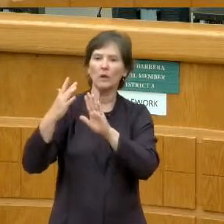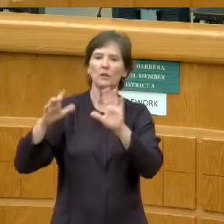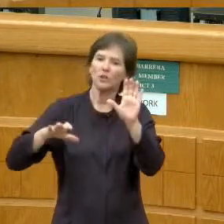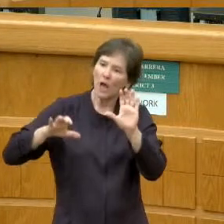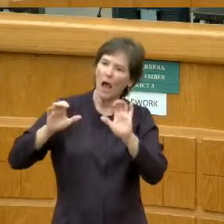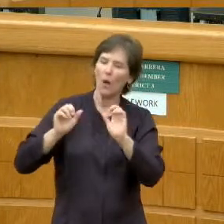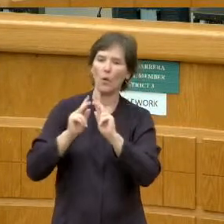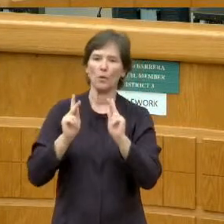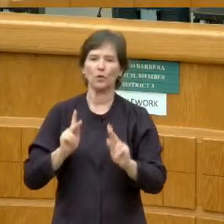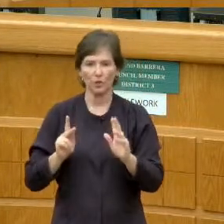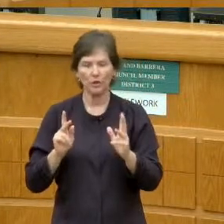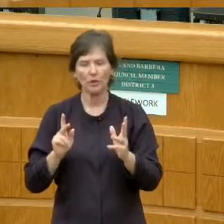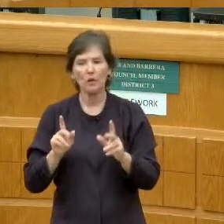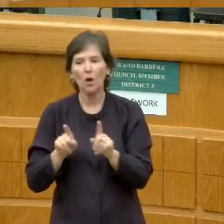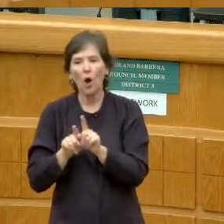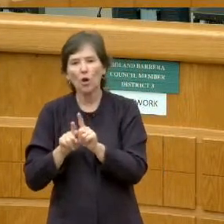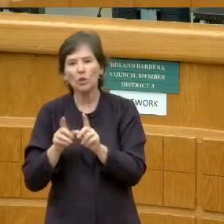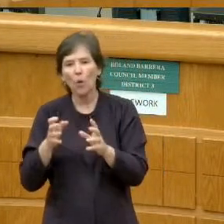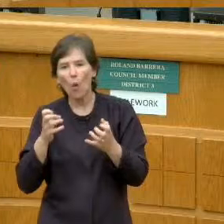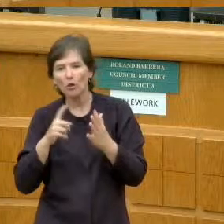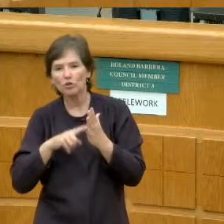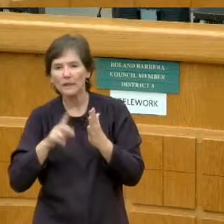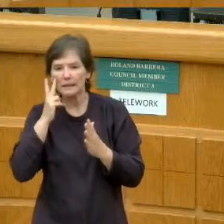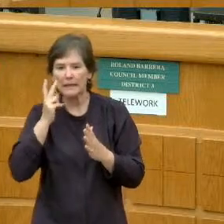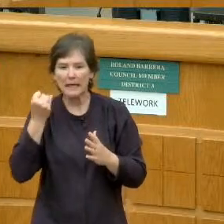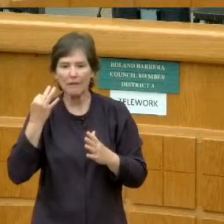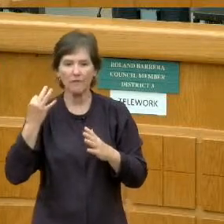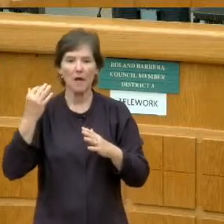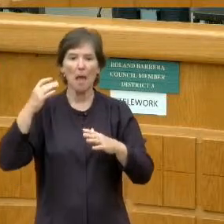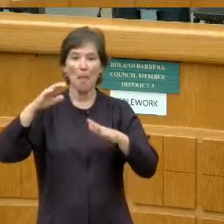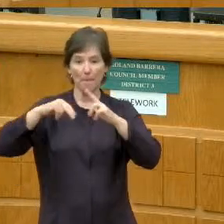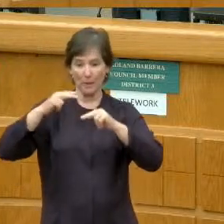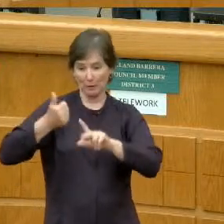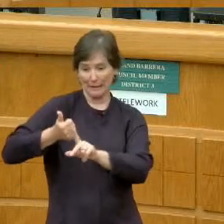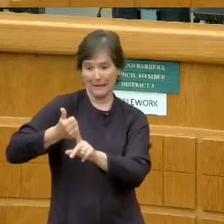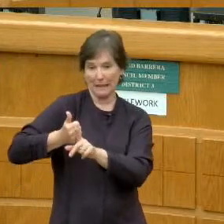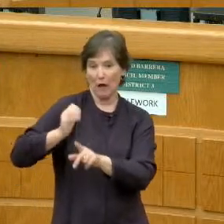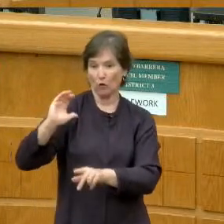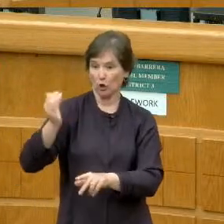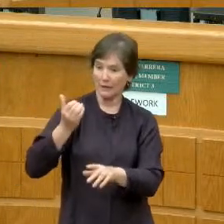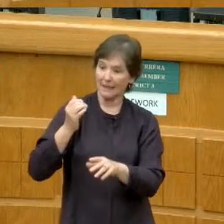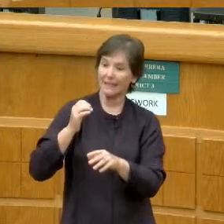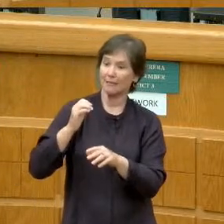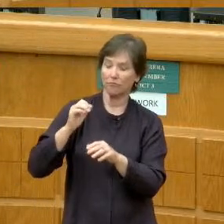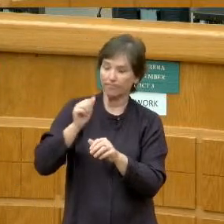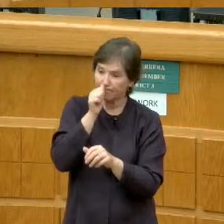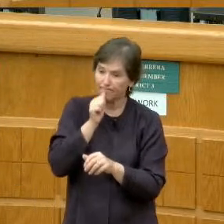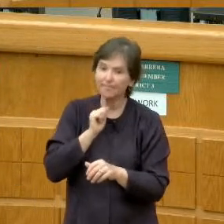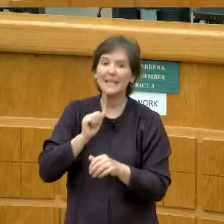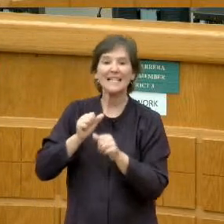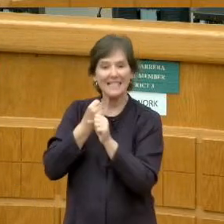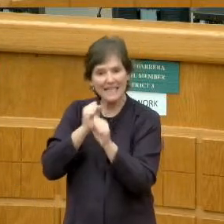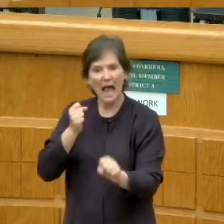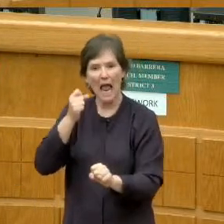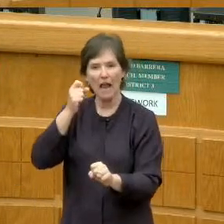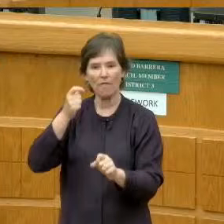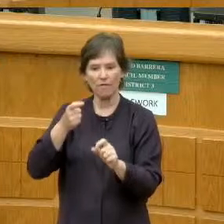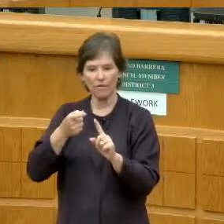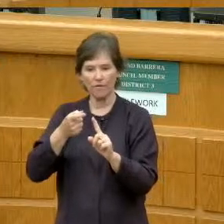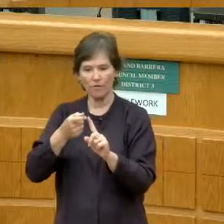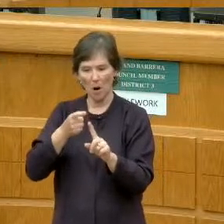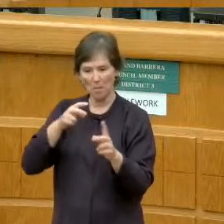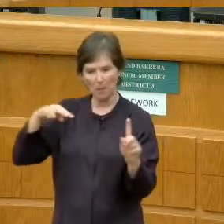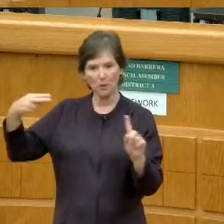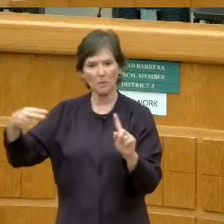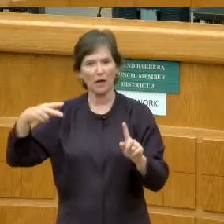course of, does the building look sound and safe, right, from a COVID-19 perspective? So we've worked very hard to put integrated